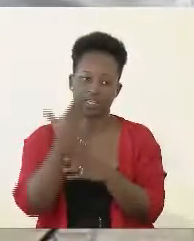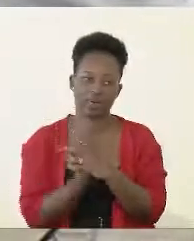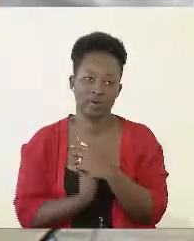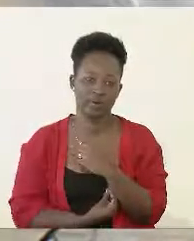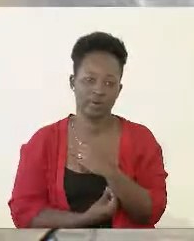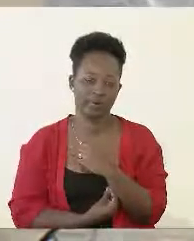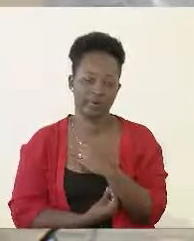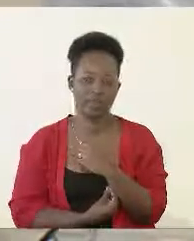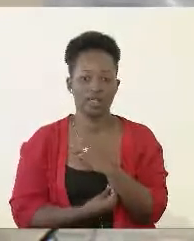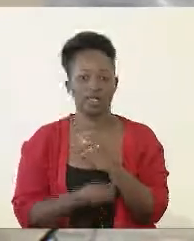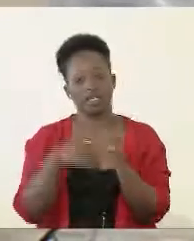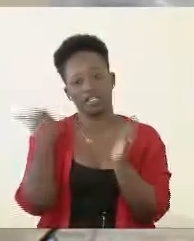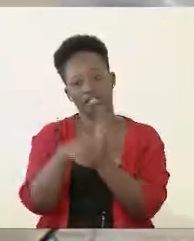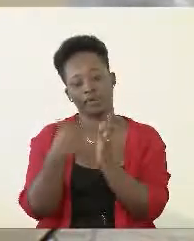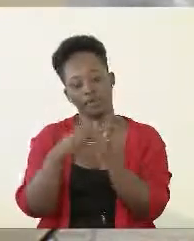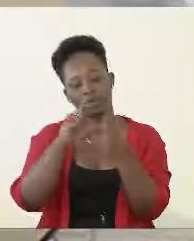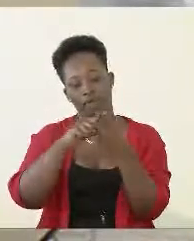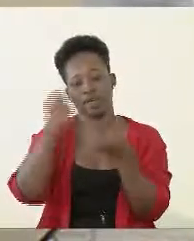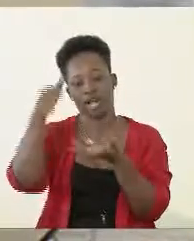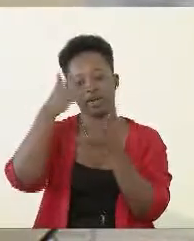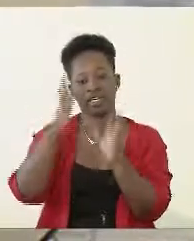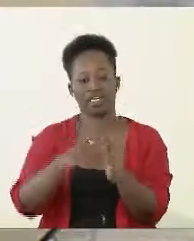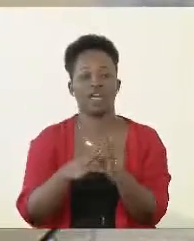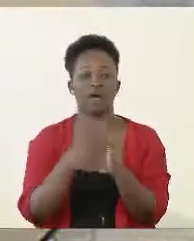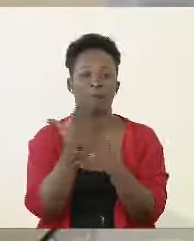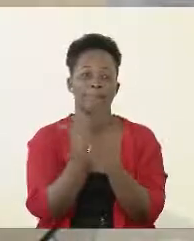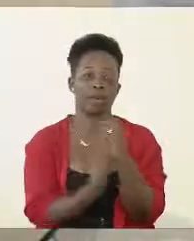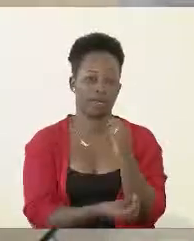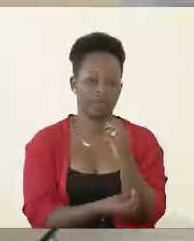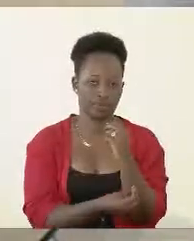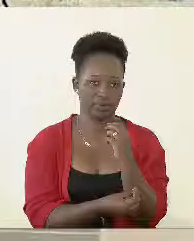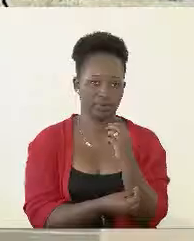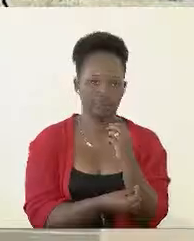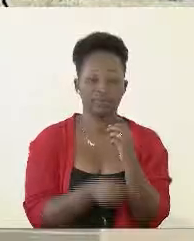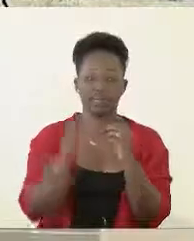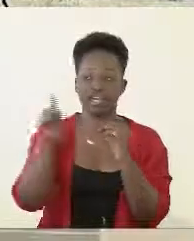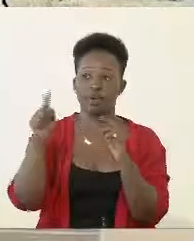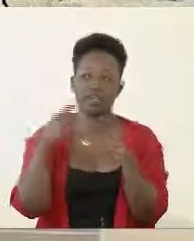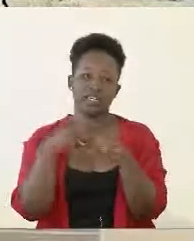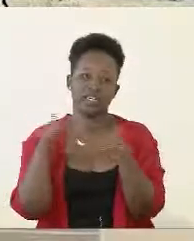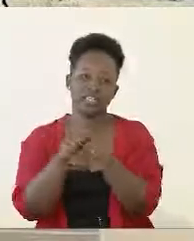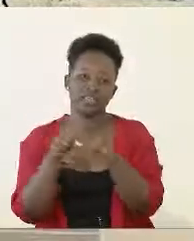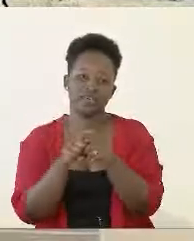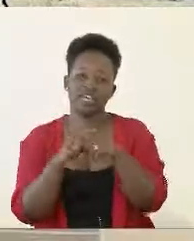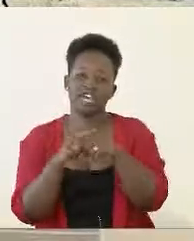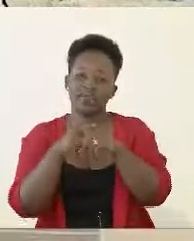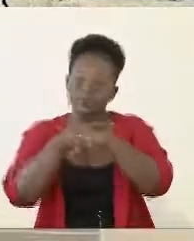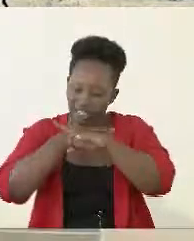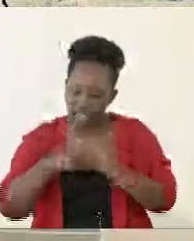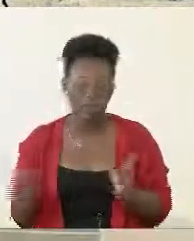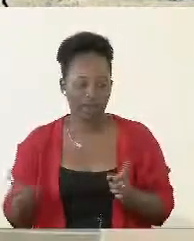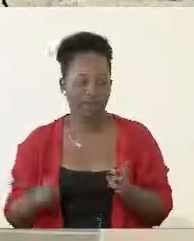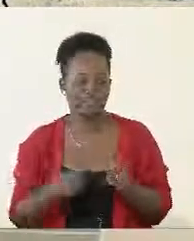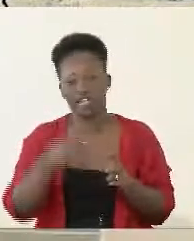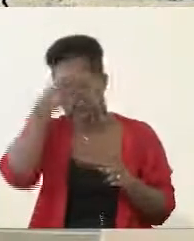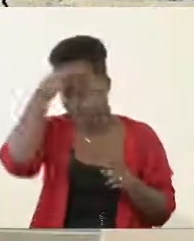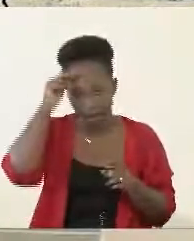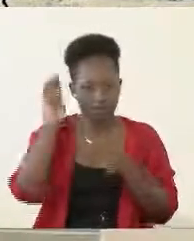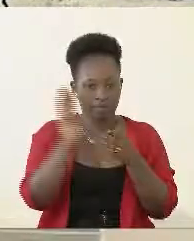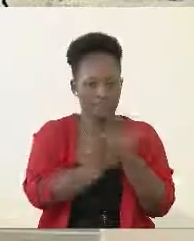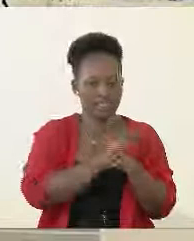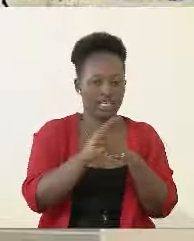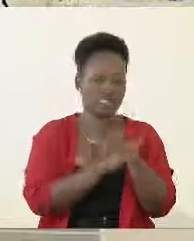question. So his statement is based on the features, characteristics, indicators of a declining business. So